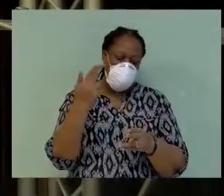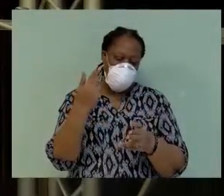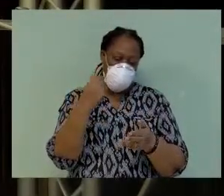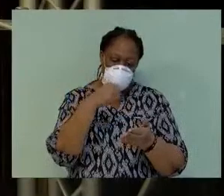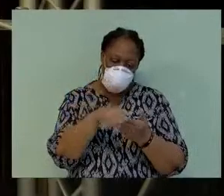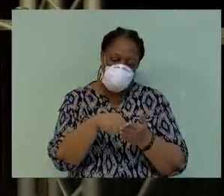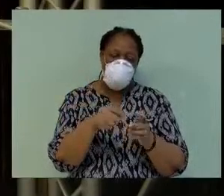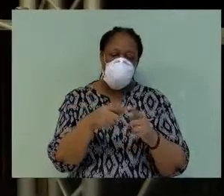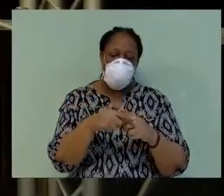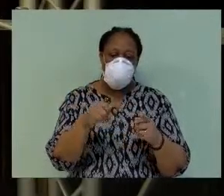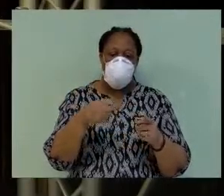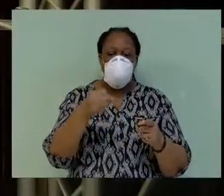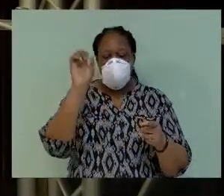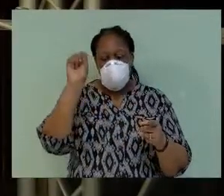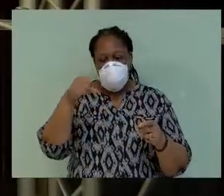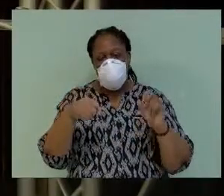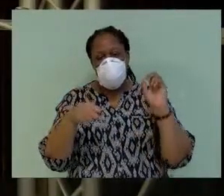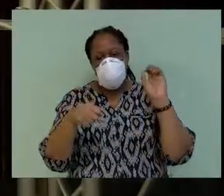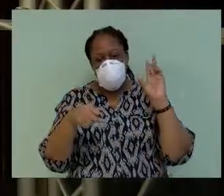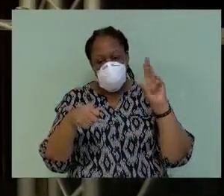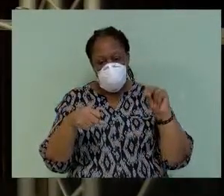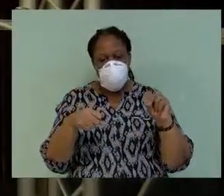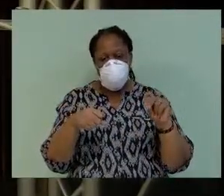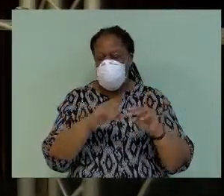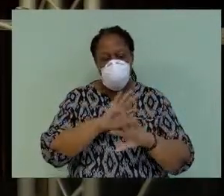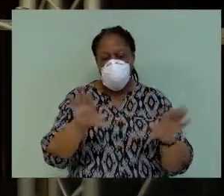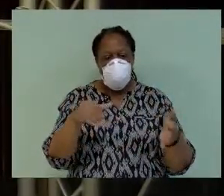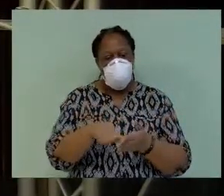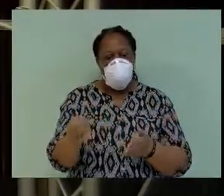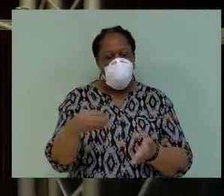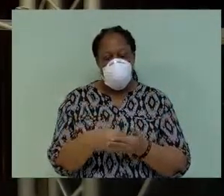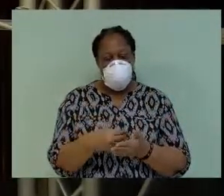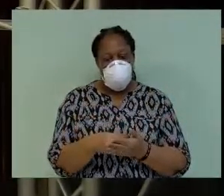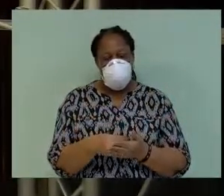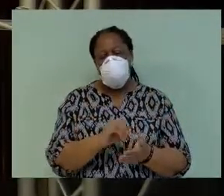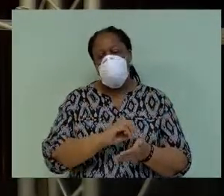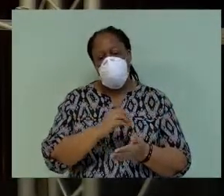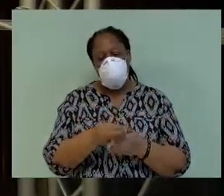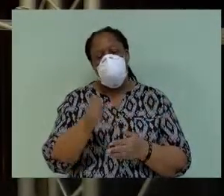applicable. 7, if the